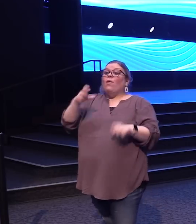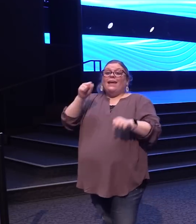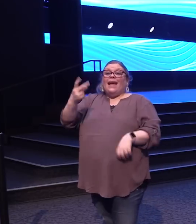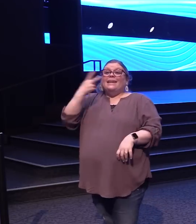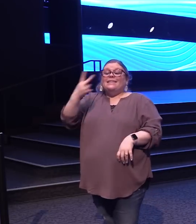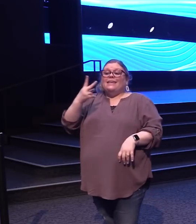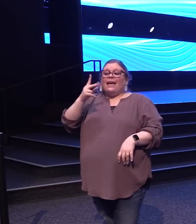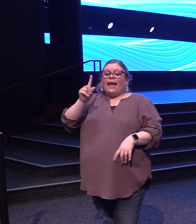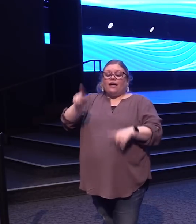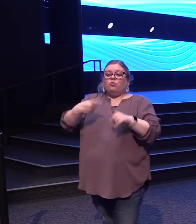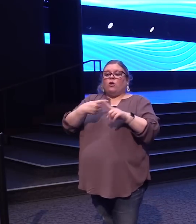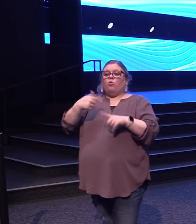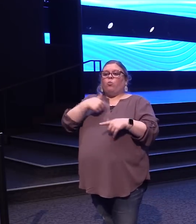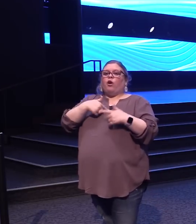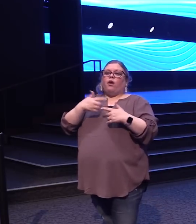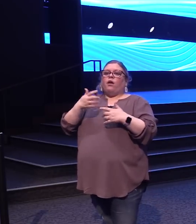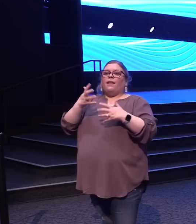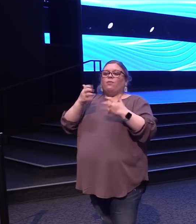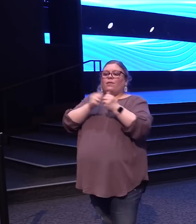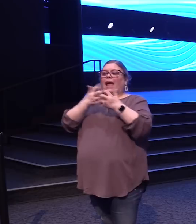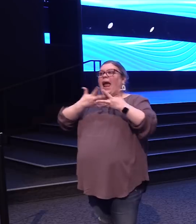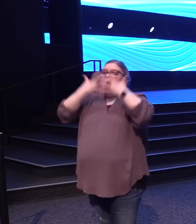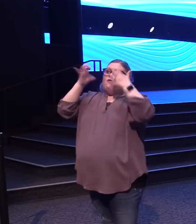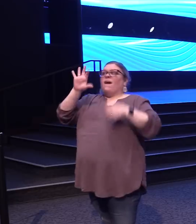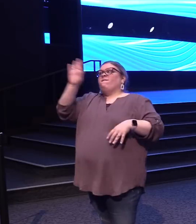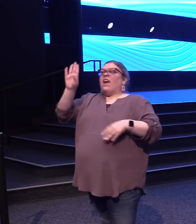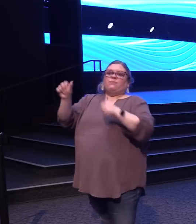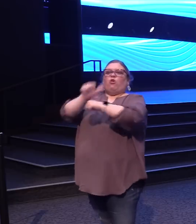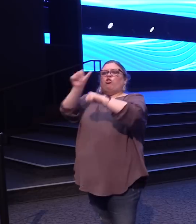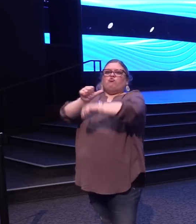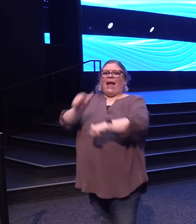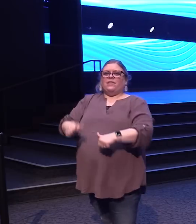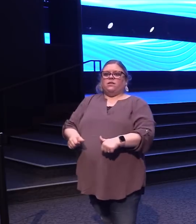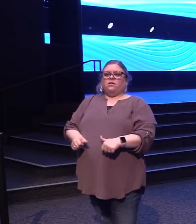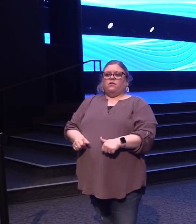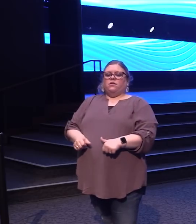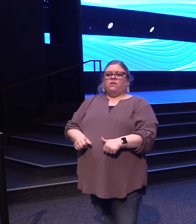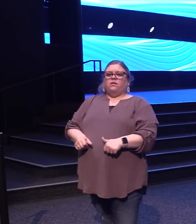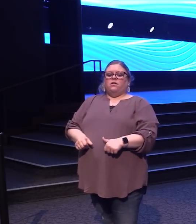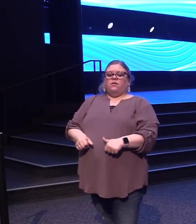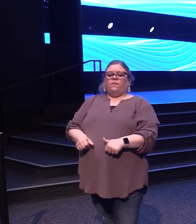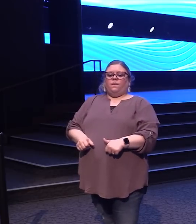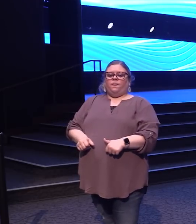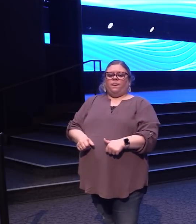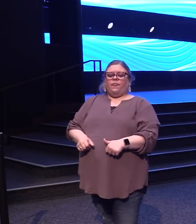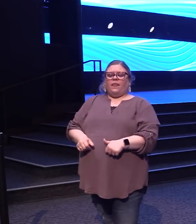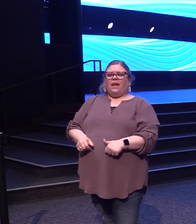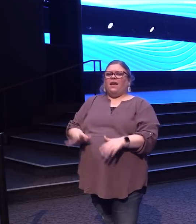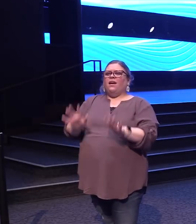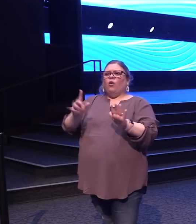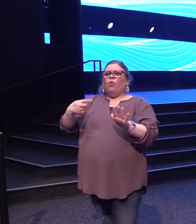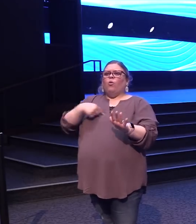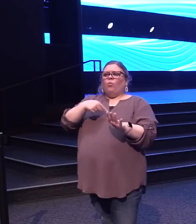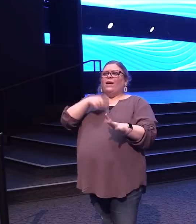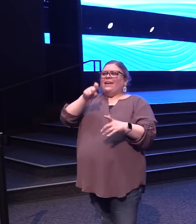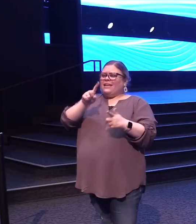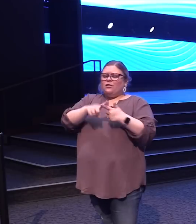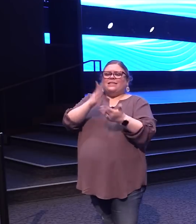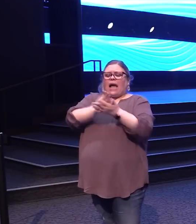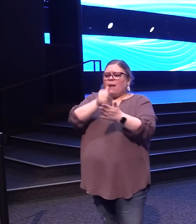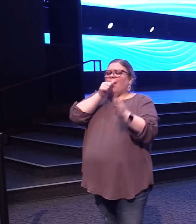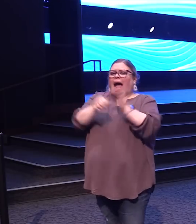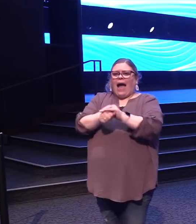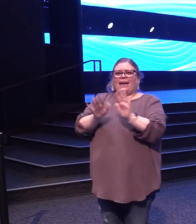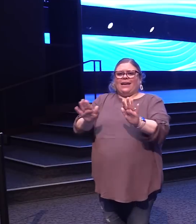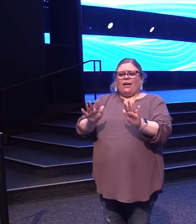angry Facebook threads. We need to come to the surface. We need to be